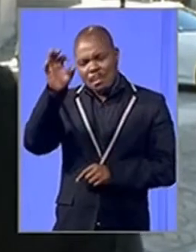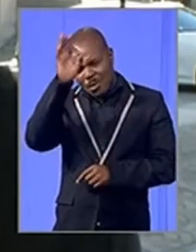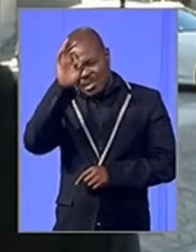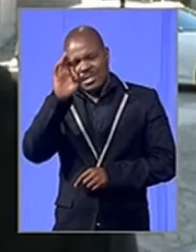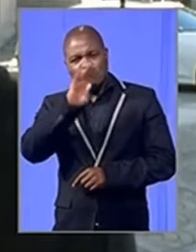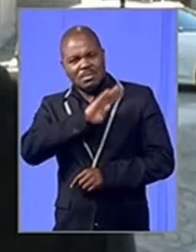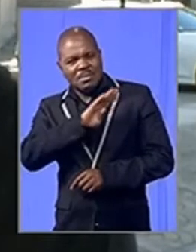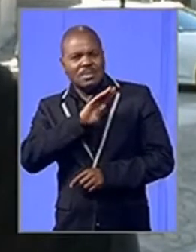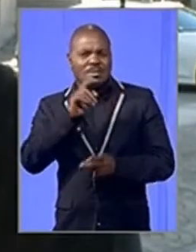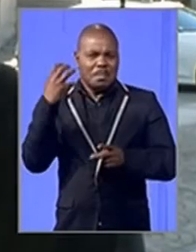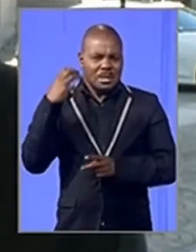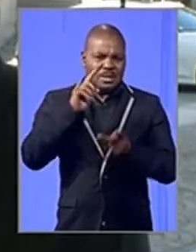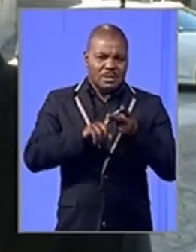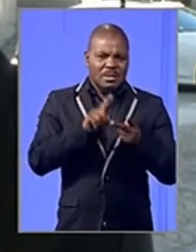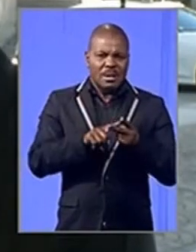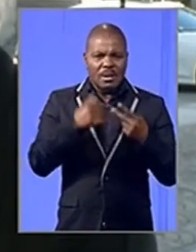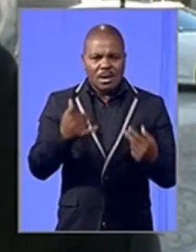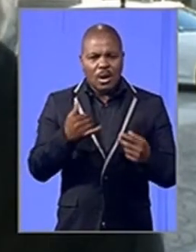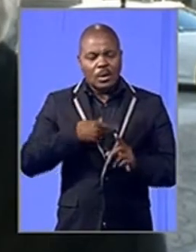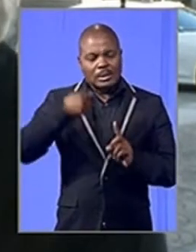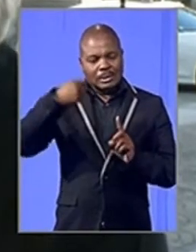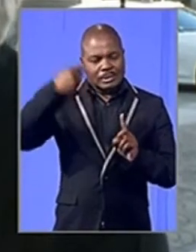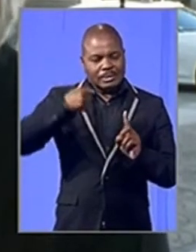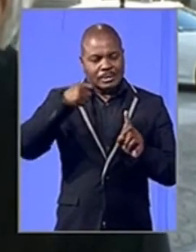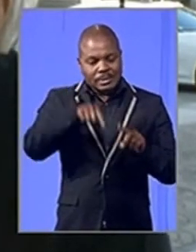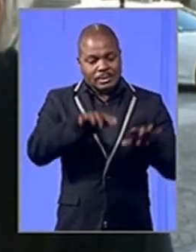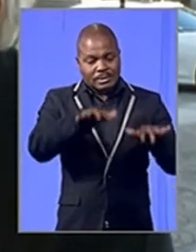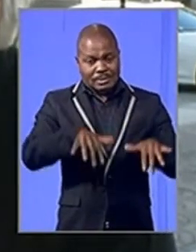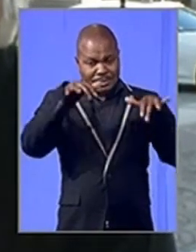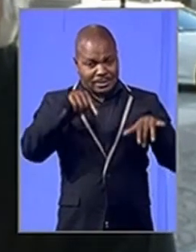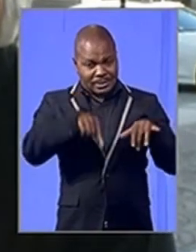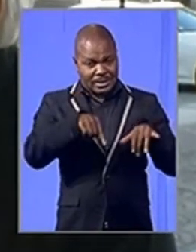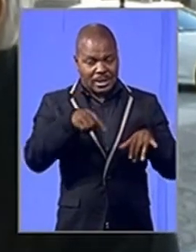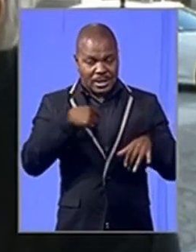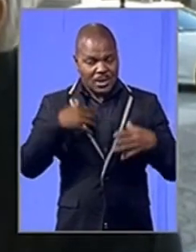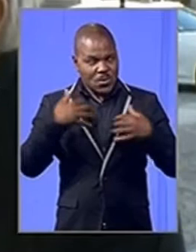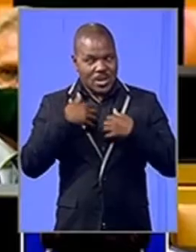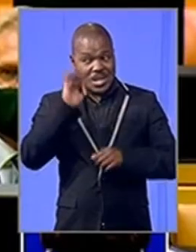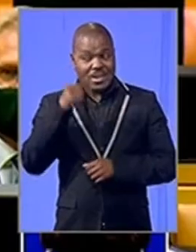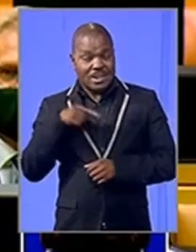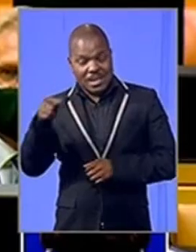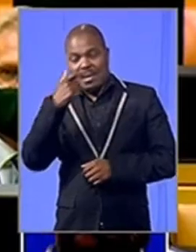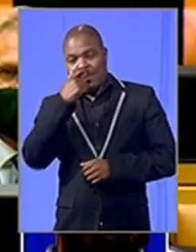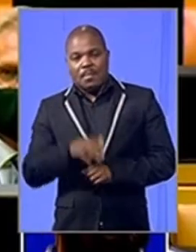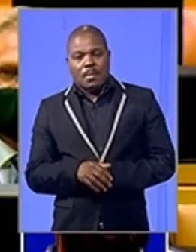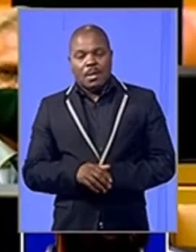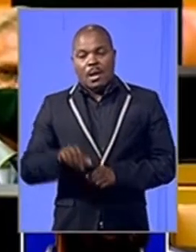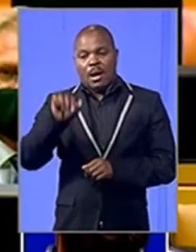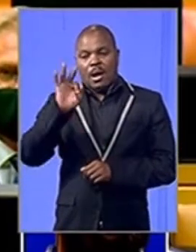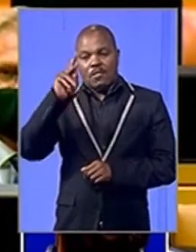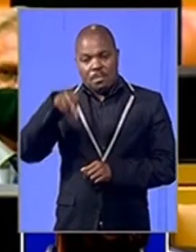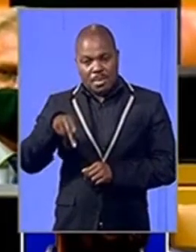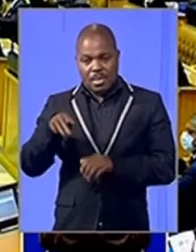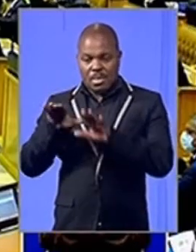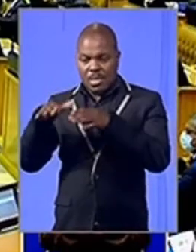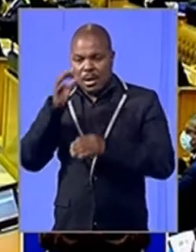is now the Speaker of the executive arm of government in our parliament, in the legislature. Highly IFP e re e